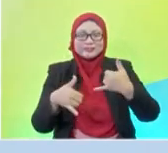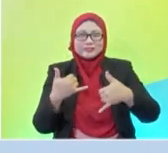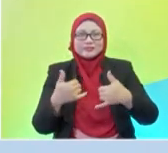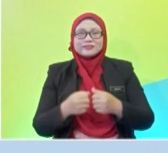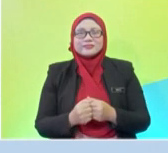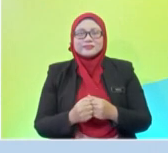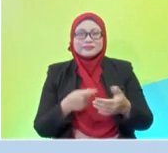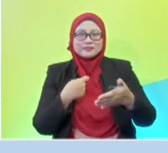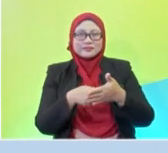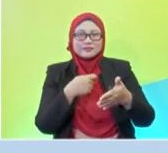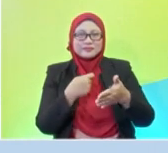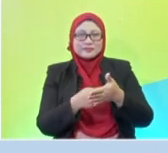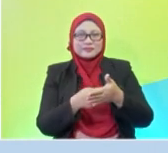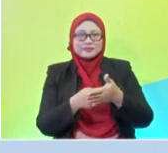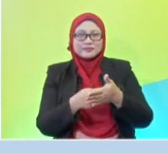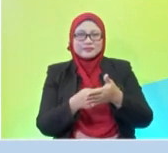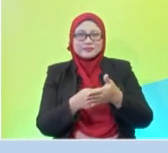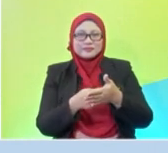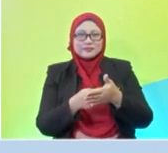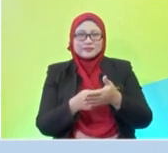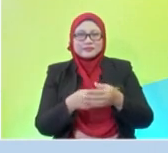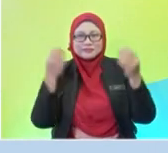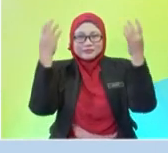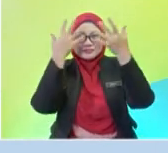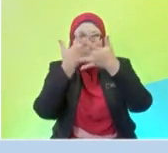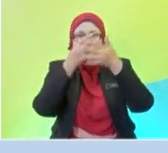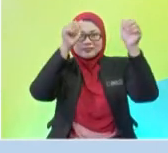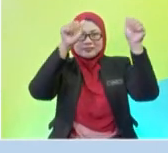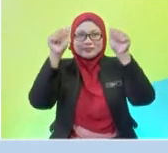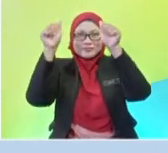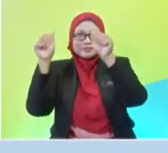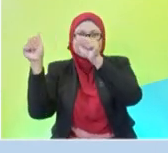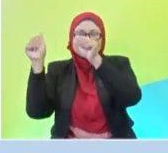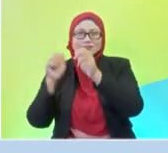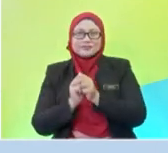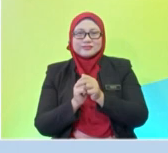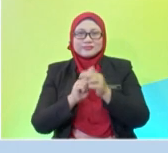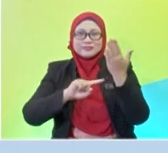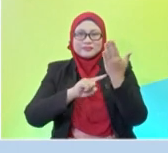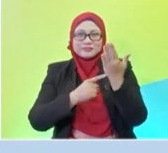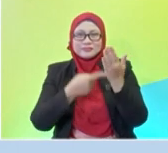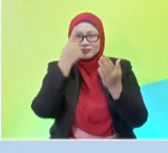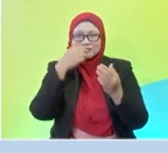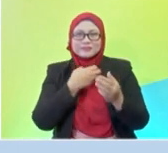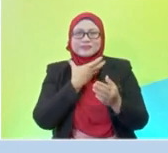Suddenly, we saw big dark clouds. We began to shout.